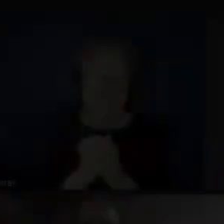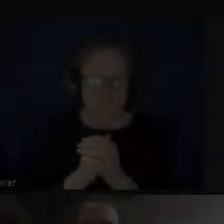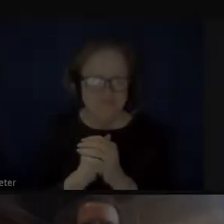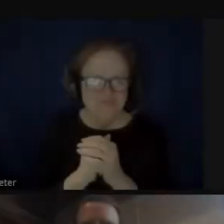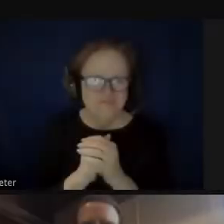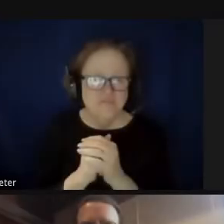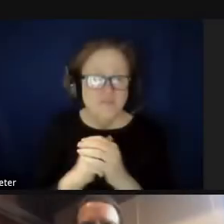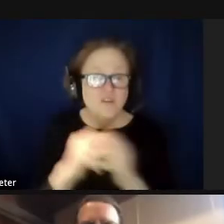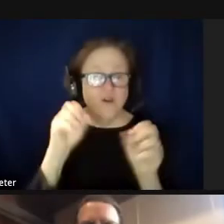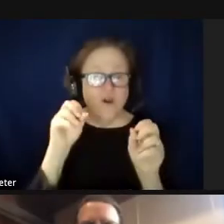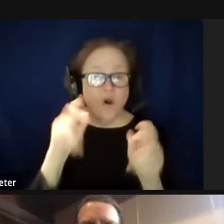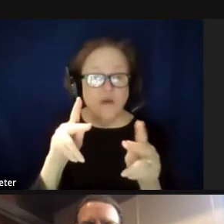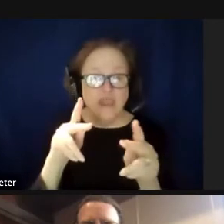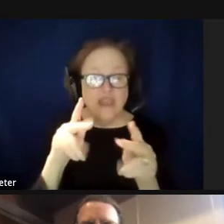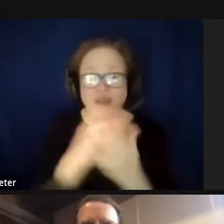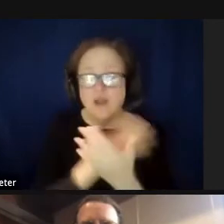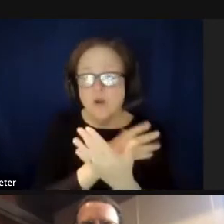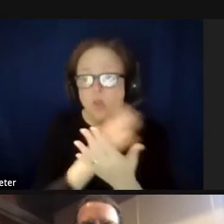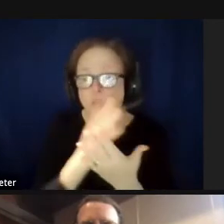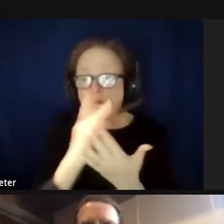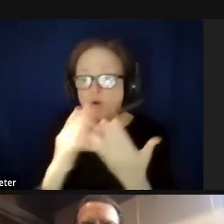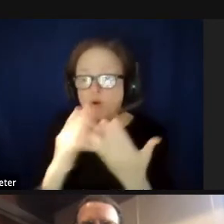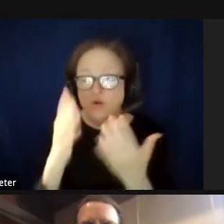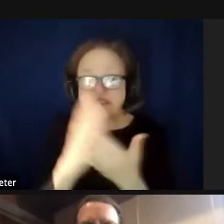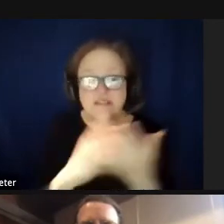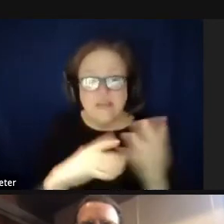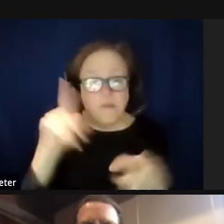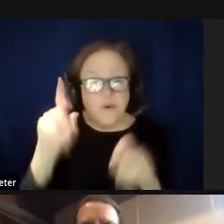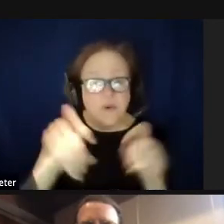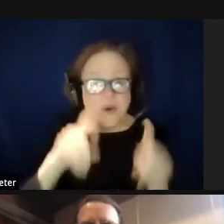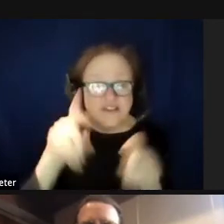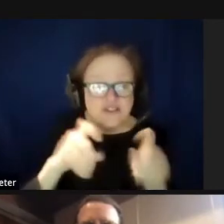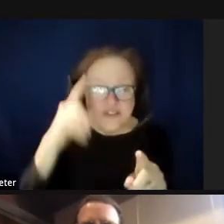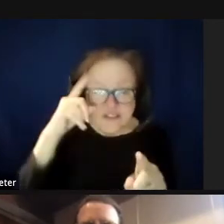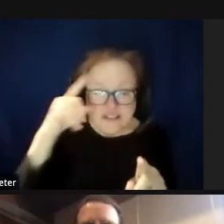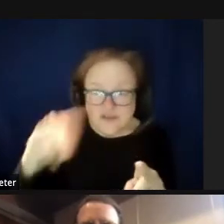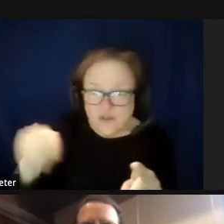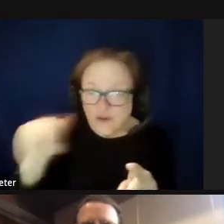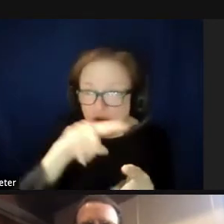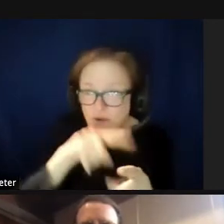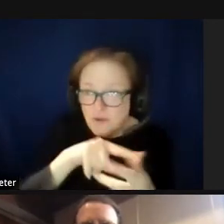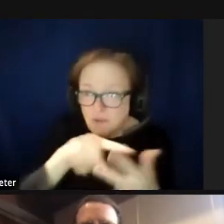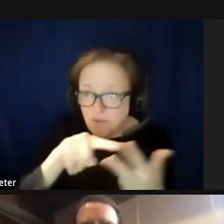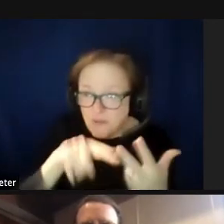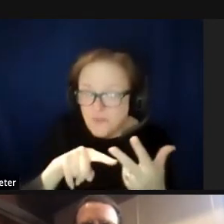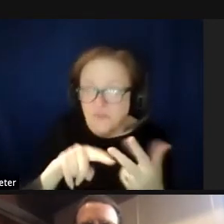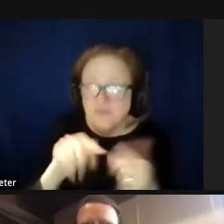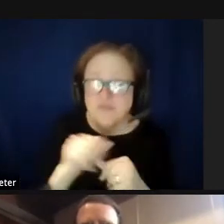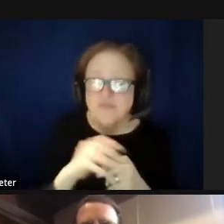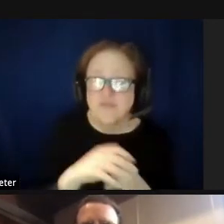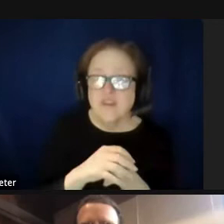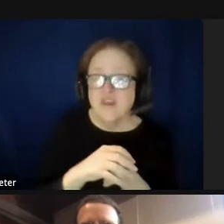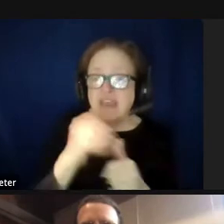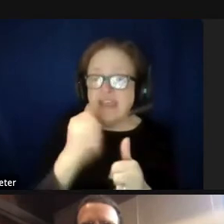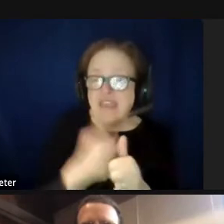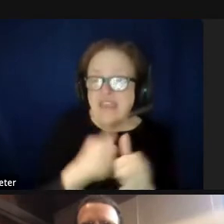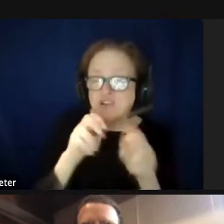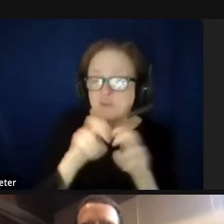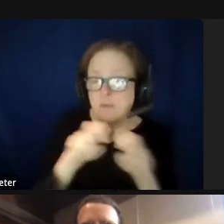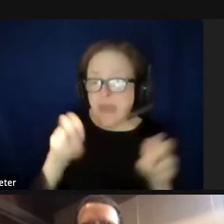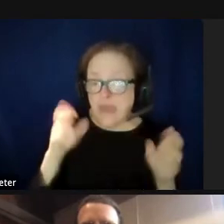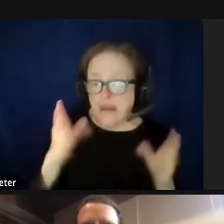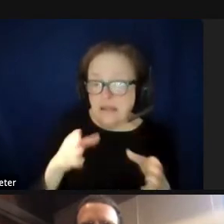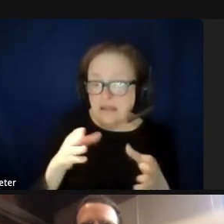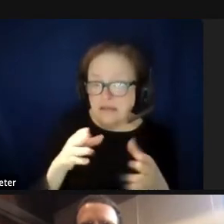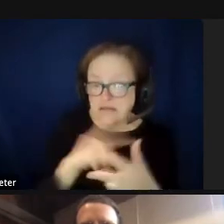We are going to run through a series of questions. And we're going to go with each, each panelist will have an opportunity to answer